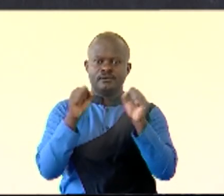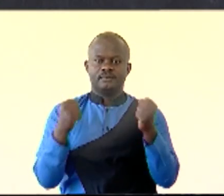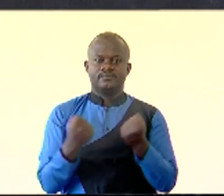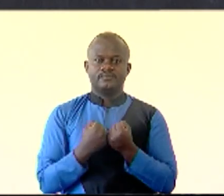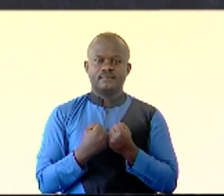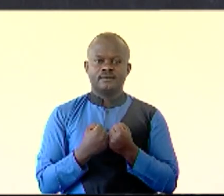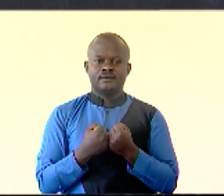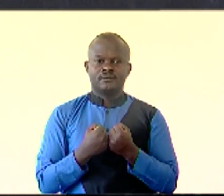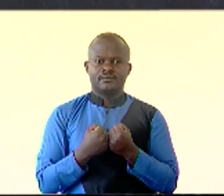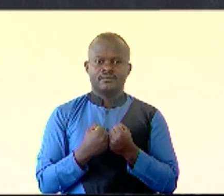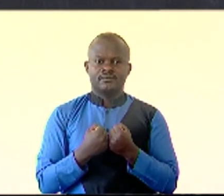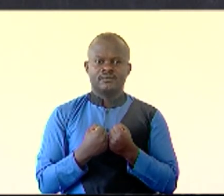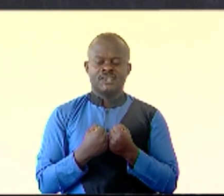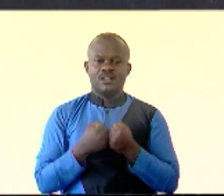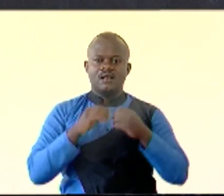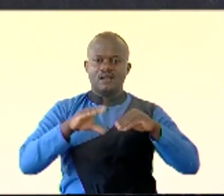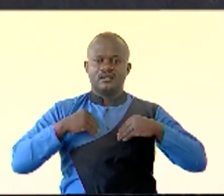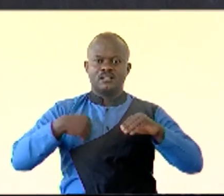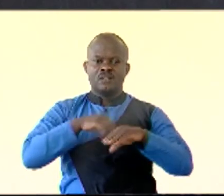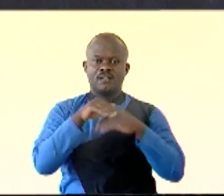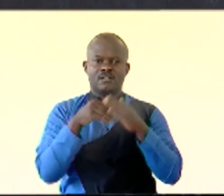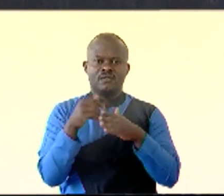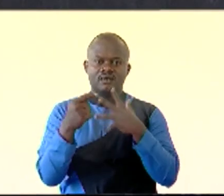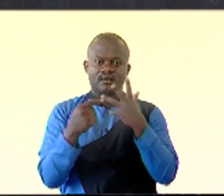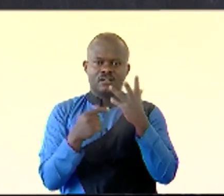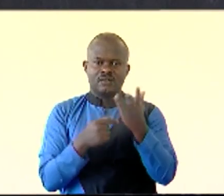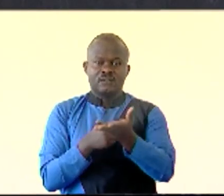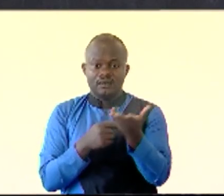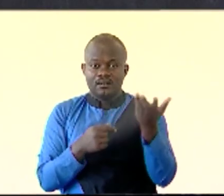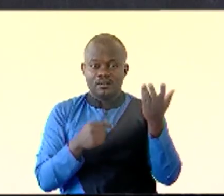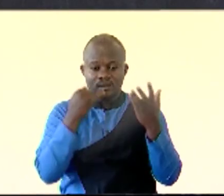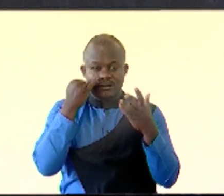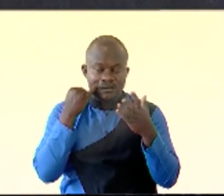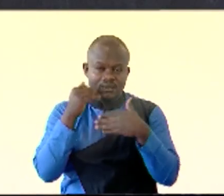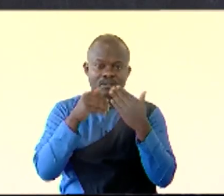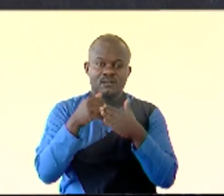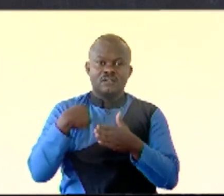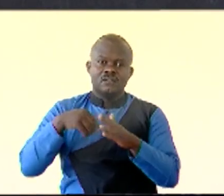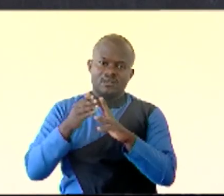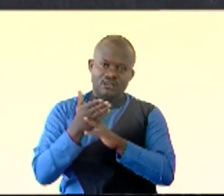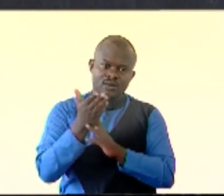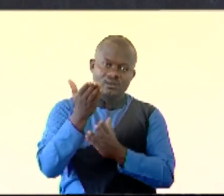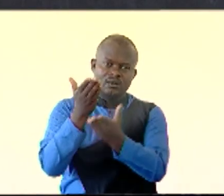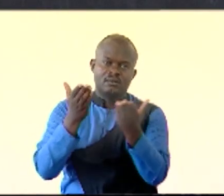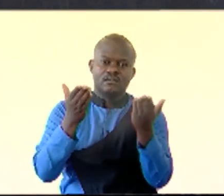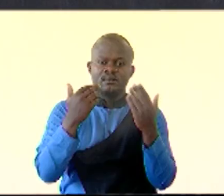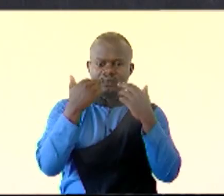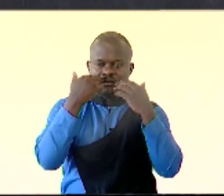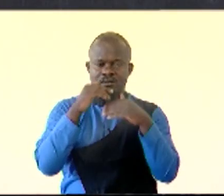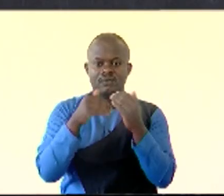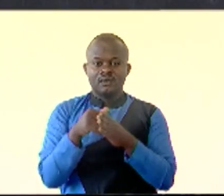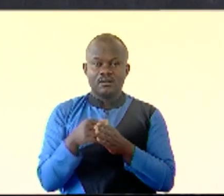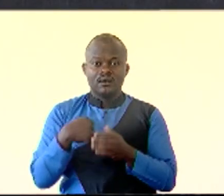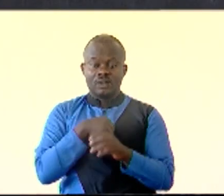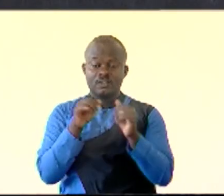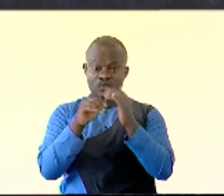Let's have the diagram. These are the cilia that are lining in the nasal passages. You can try to